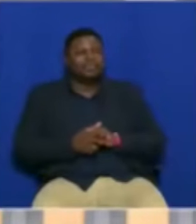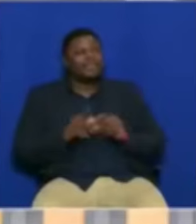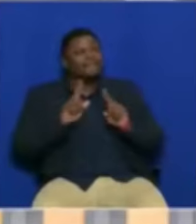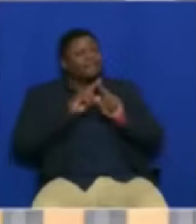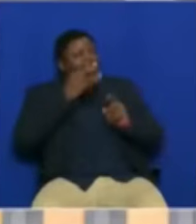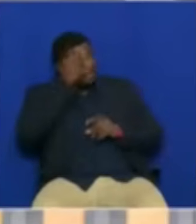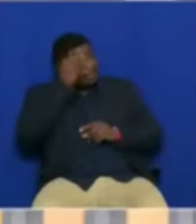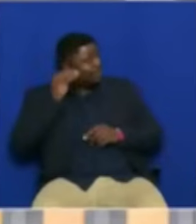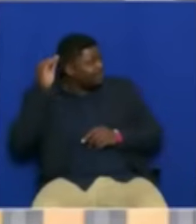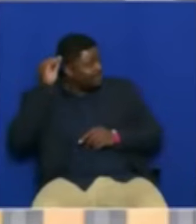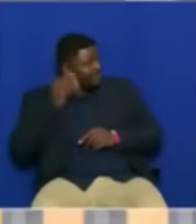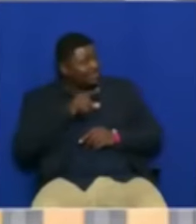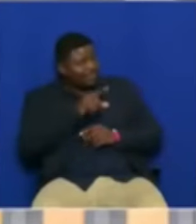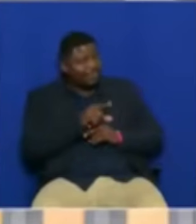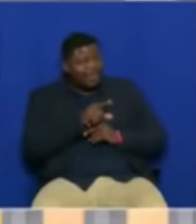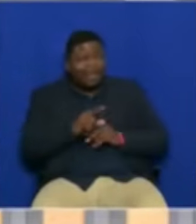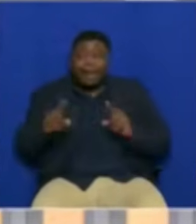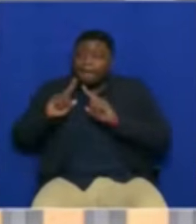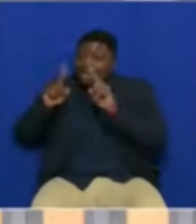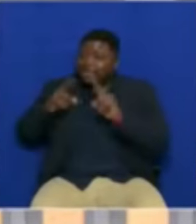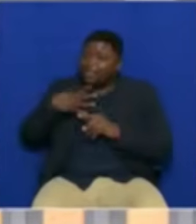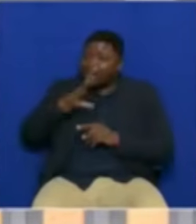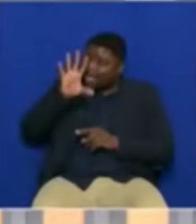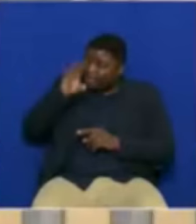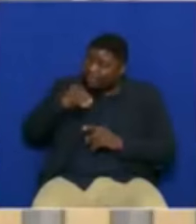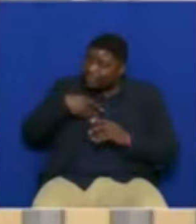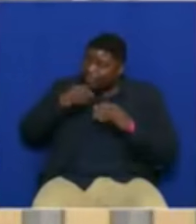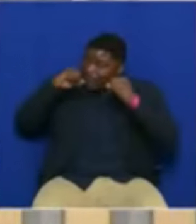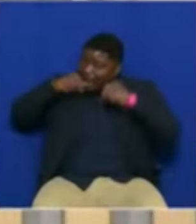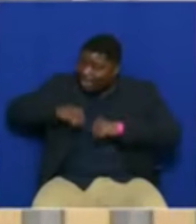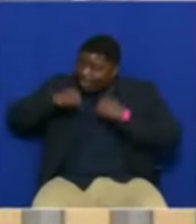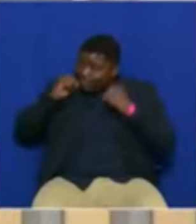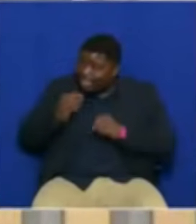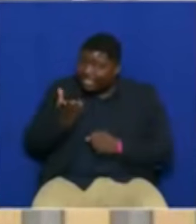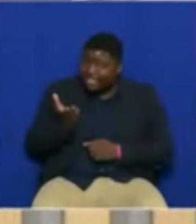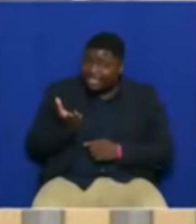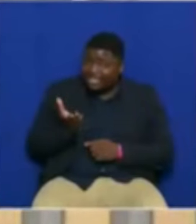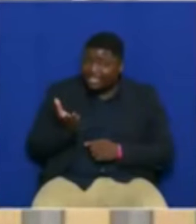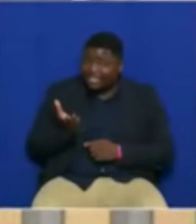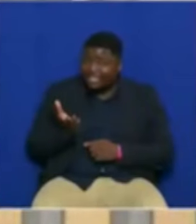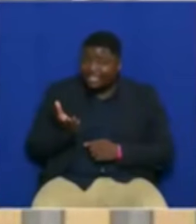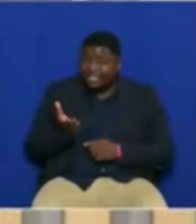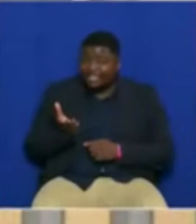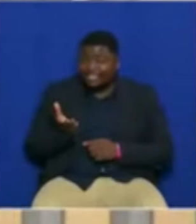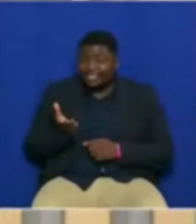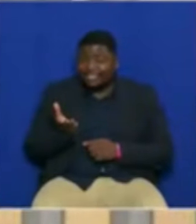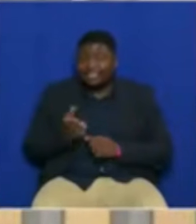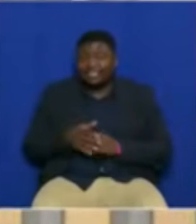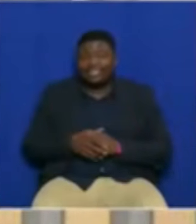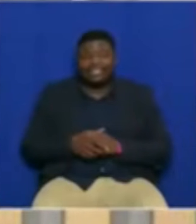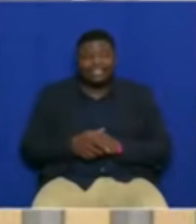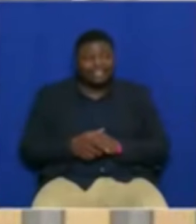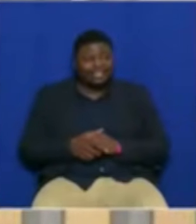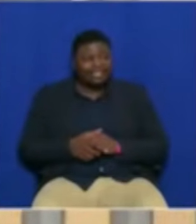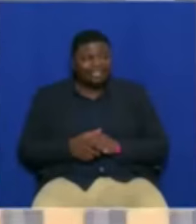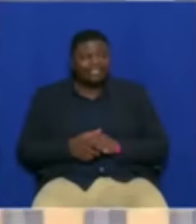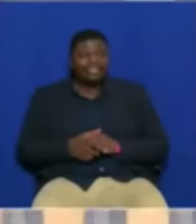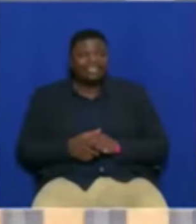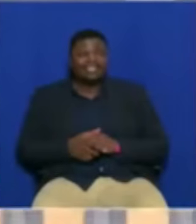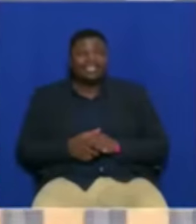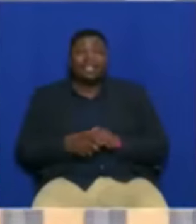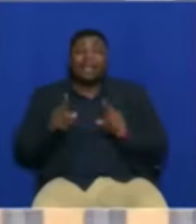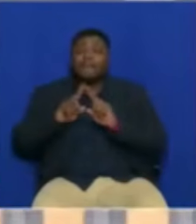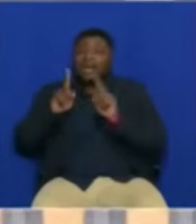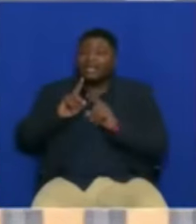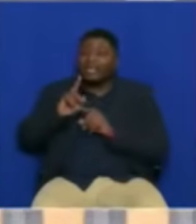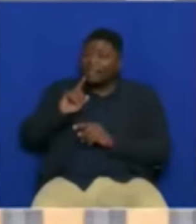whether you agree. Do you agree? Sir, at this time, and remember, I'm asking you this one time. Yeah. I'm asking